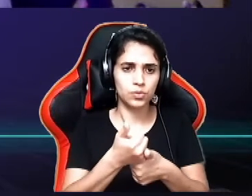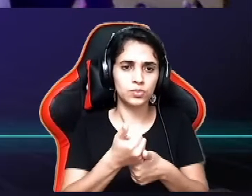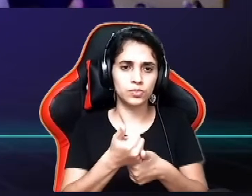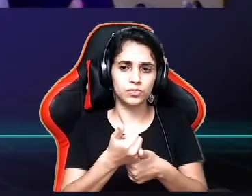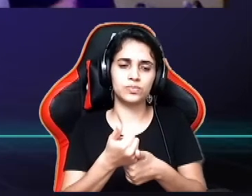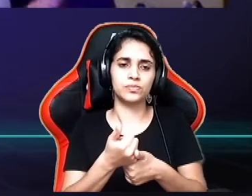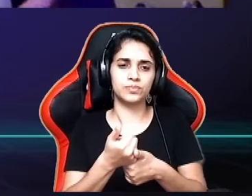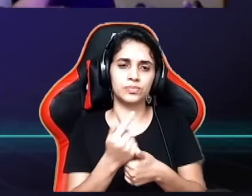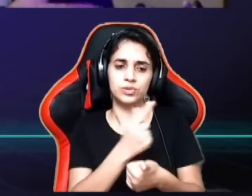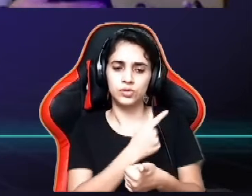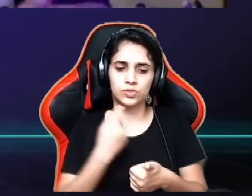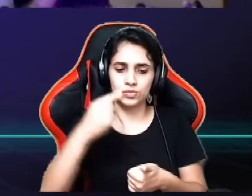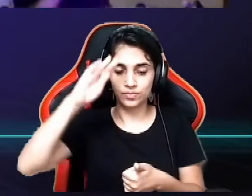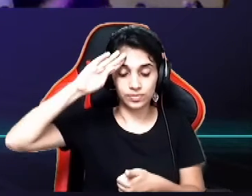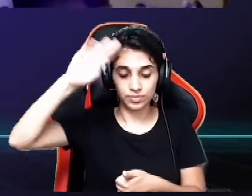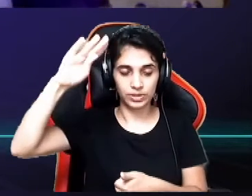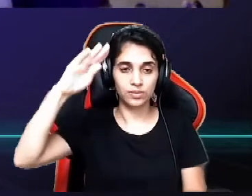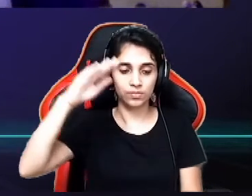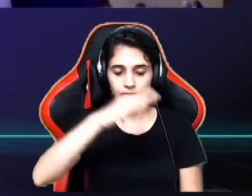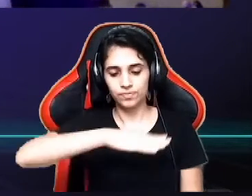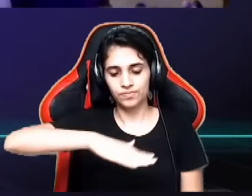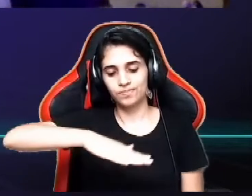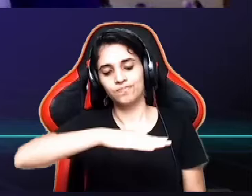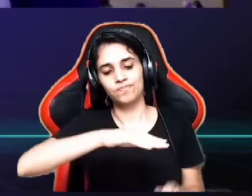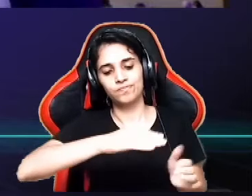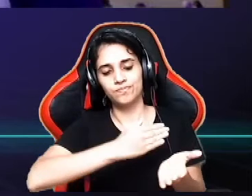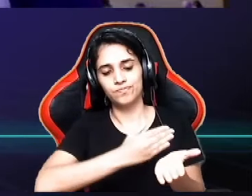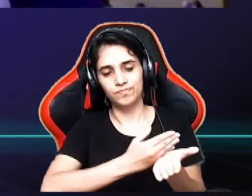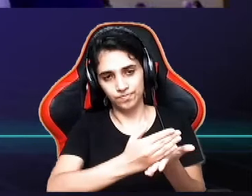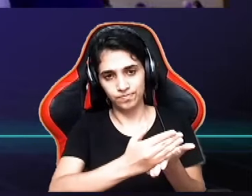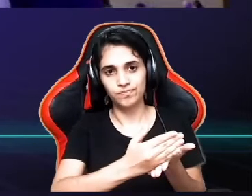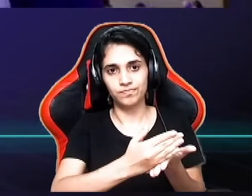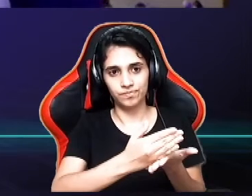kind of support. We were pioneers in this